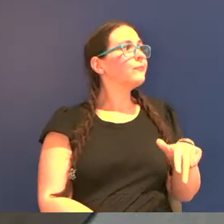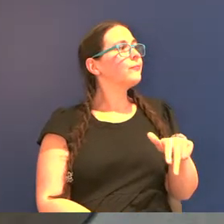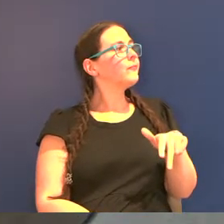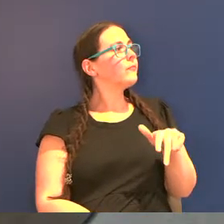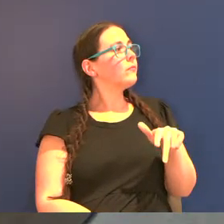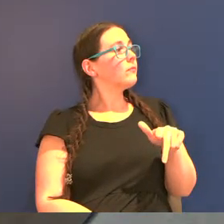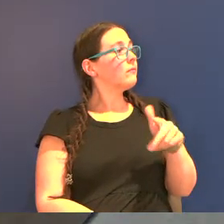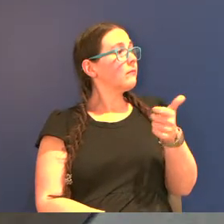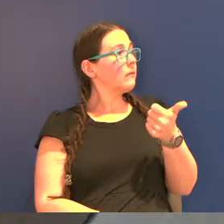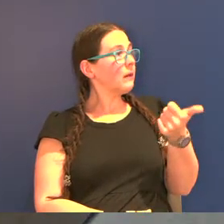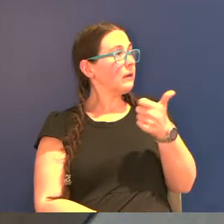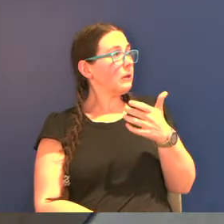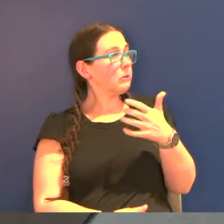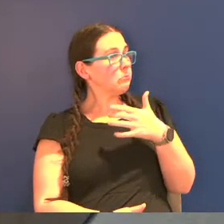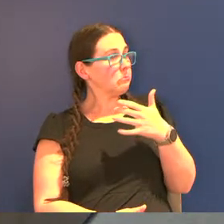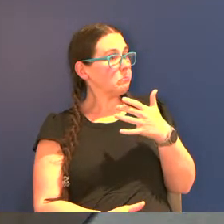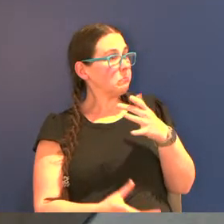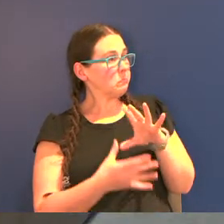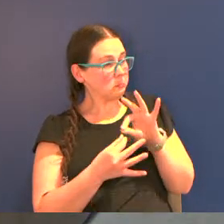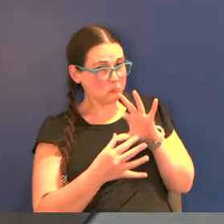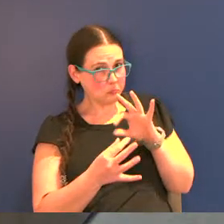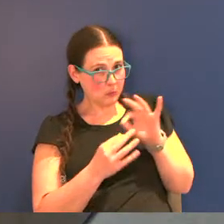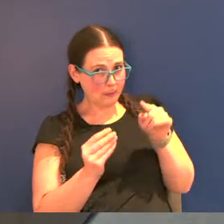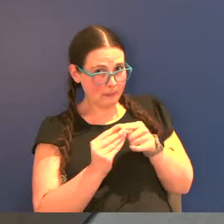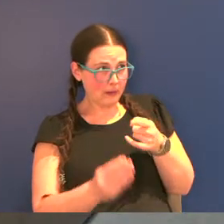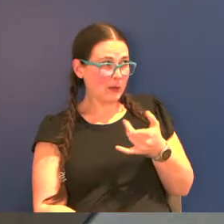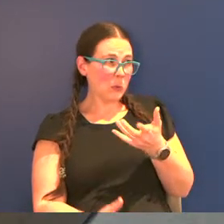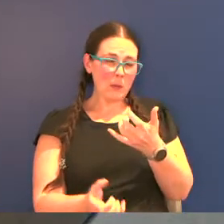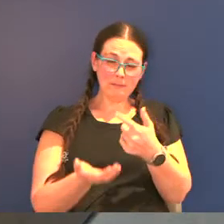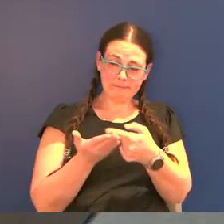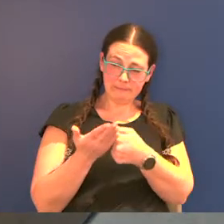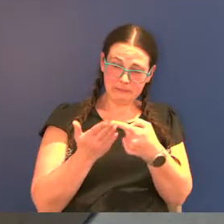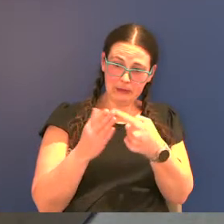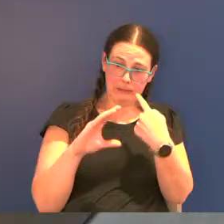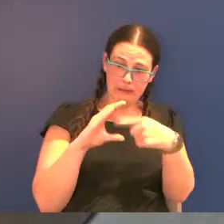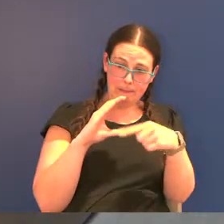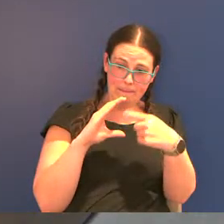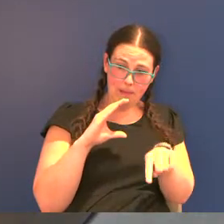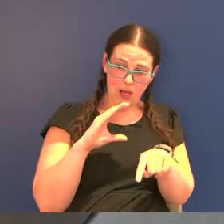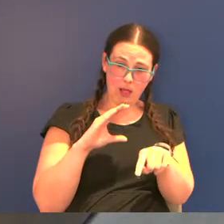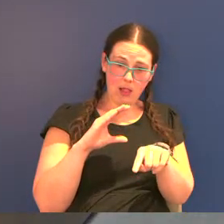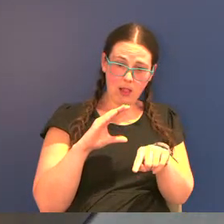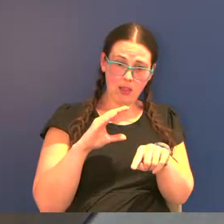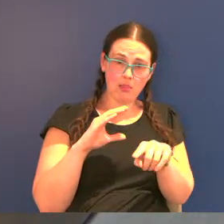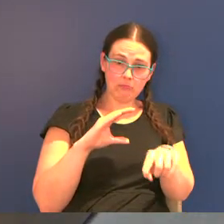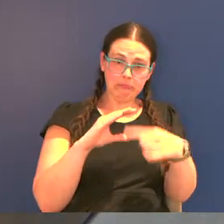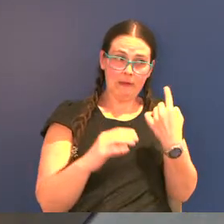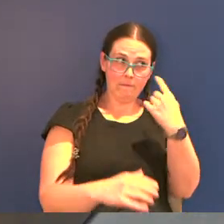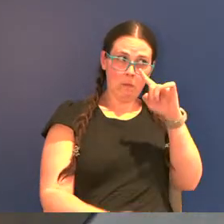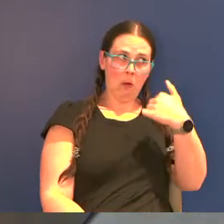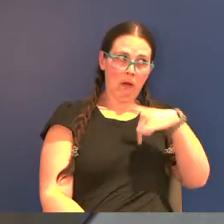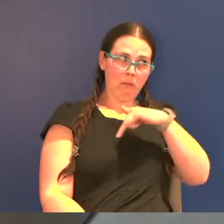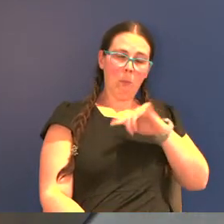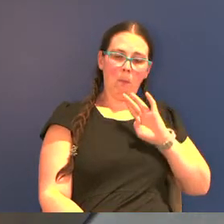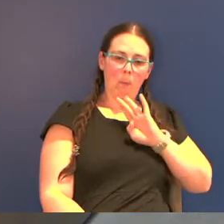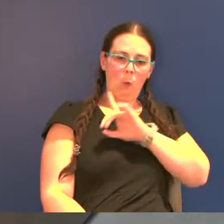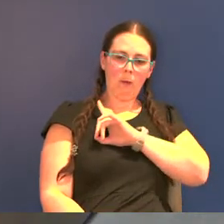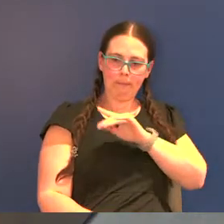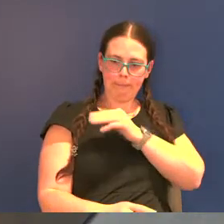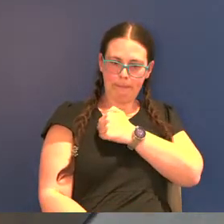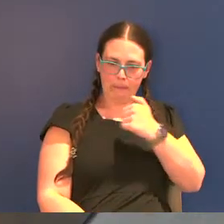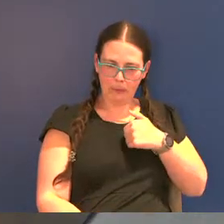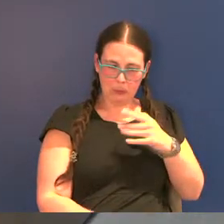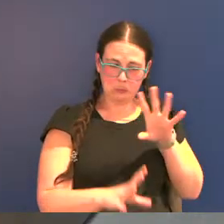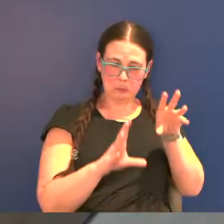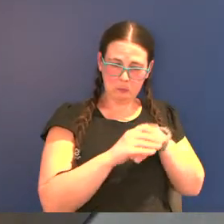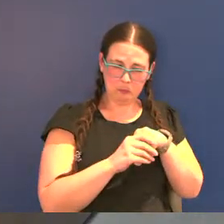Adams, would you like to speak a little bit about the email that was sent to board members and just for the record involving transportation?